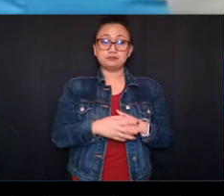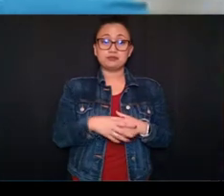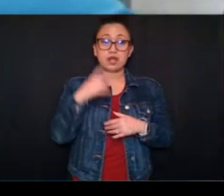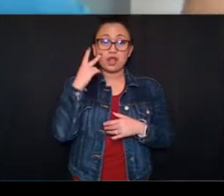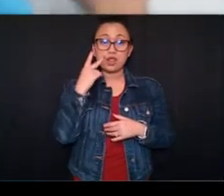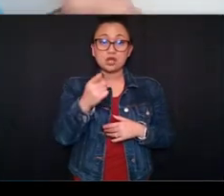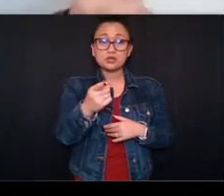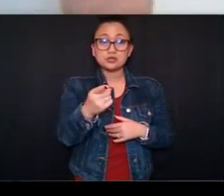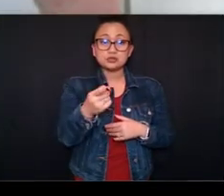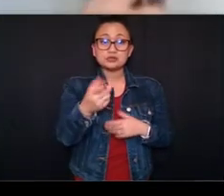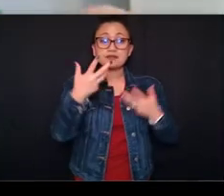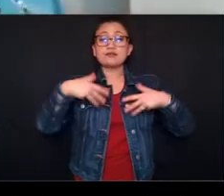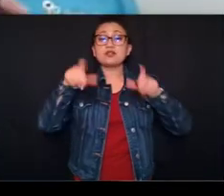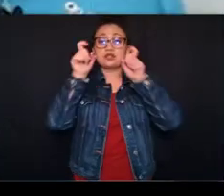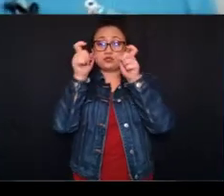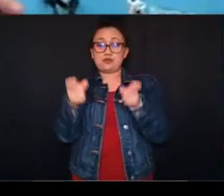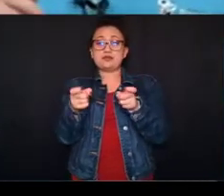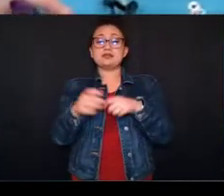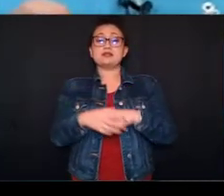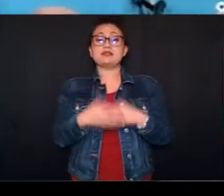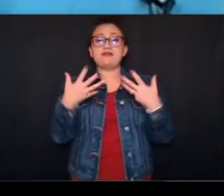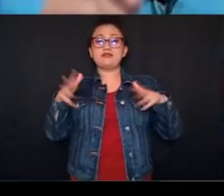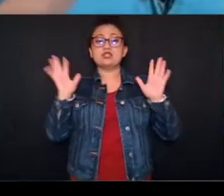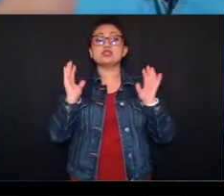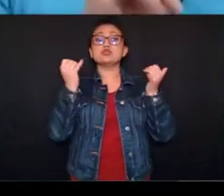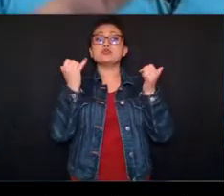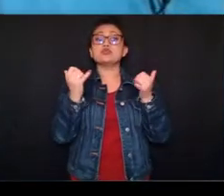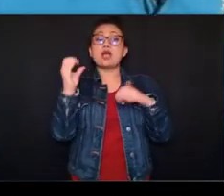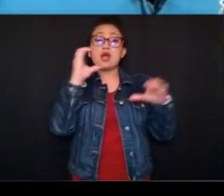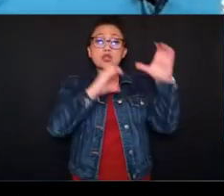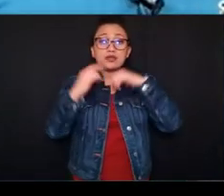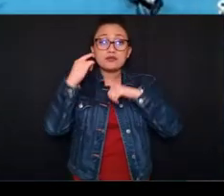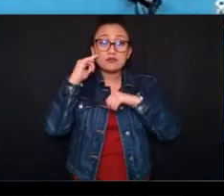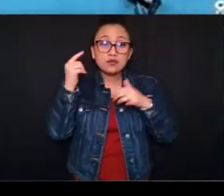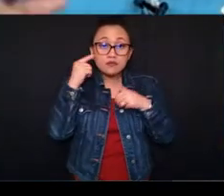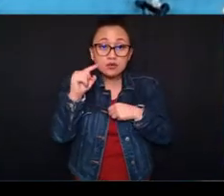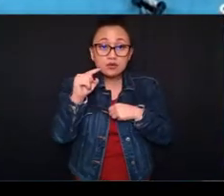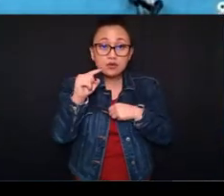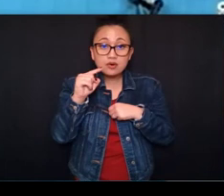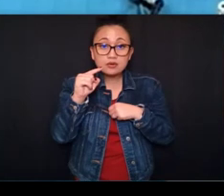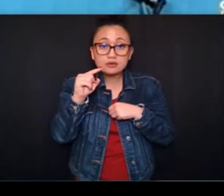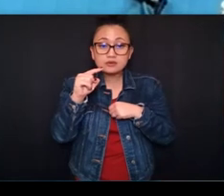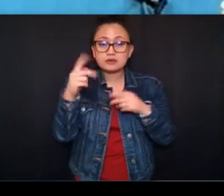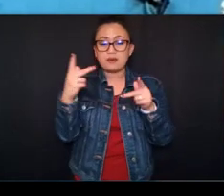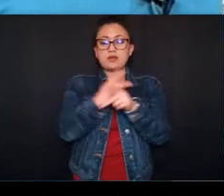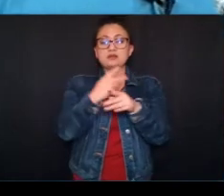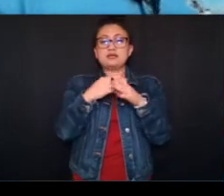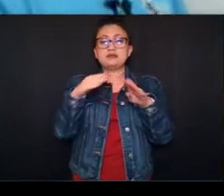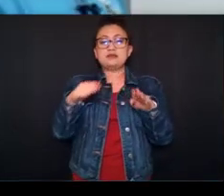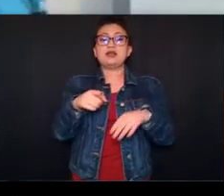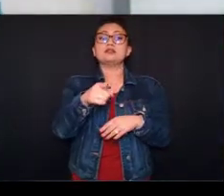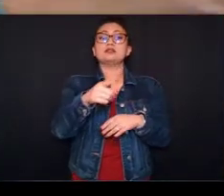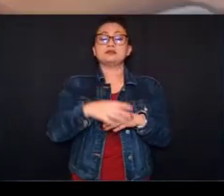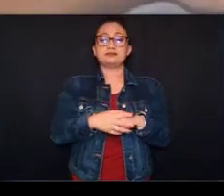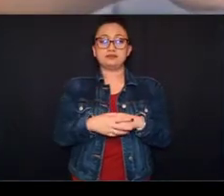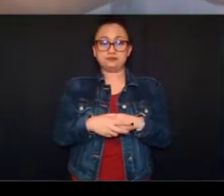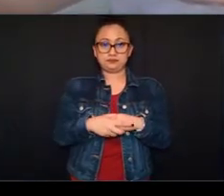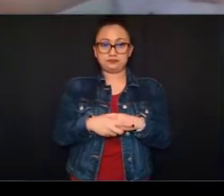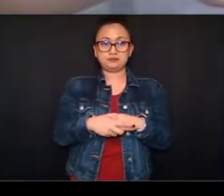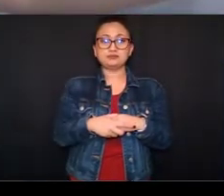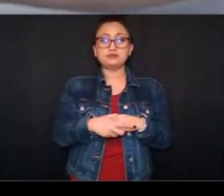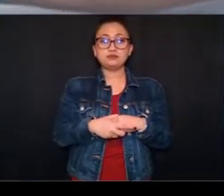this. We've done the parentheses. The next thing we do is we look for multiplying and dividing. It's the very next step after parentheses. Well,